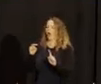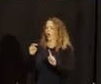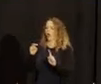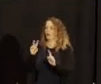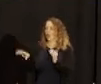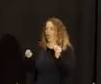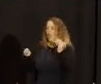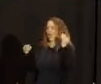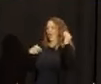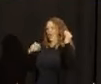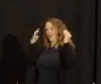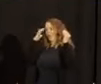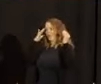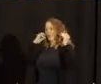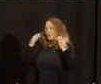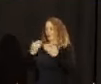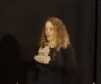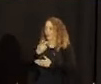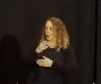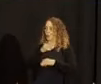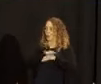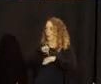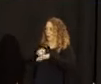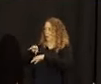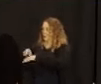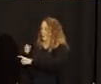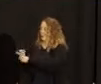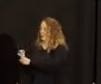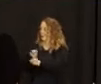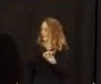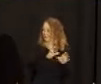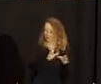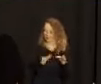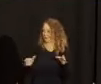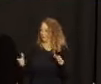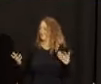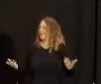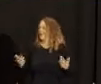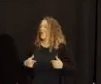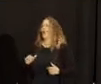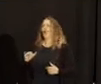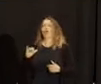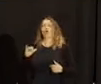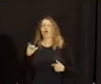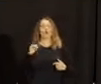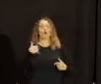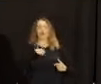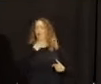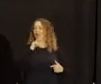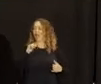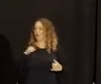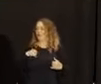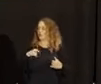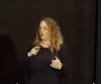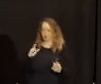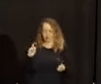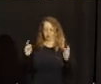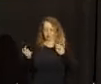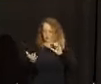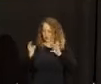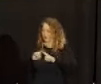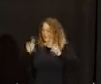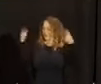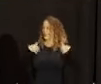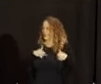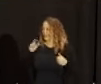disabilities. And our elders were like, well, we haven't thought about that. They can come and find us. And I was like, no, we actually have to do things differently. Because we